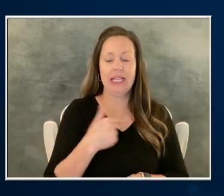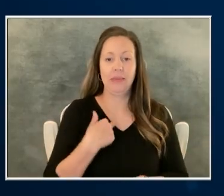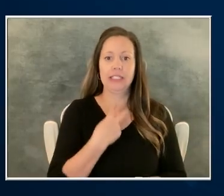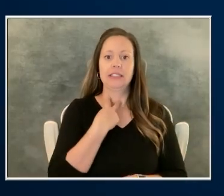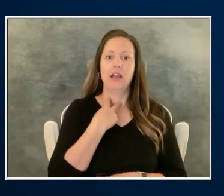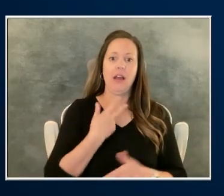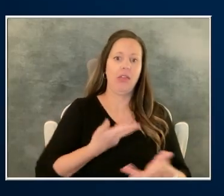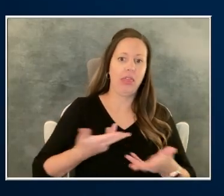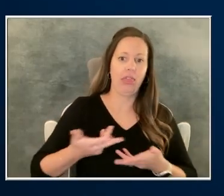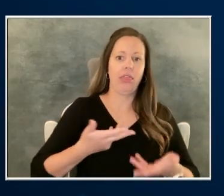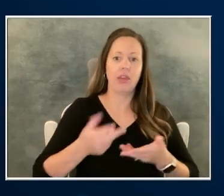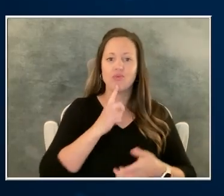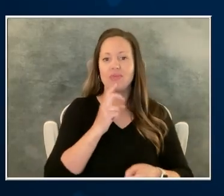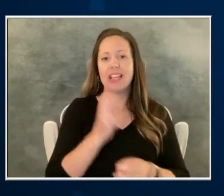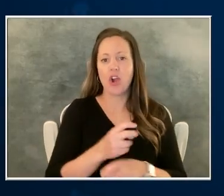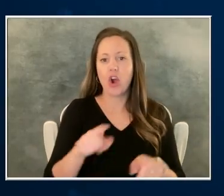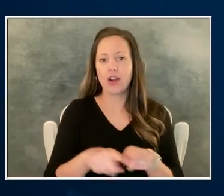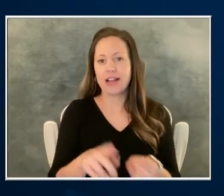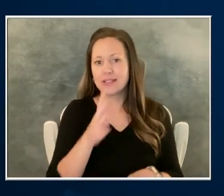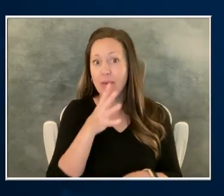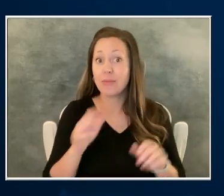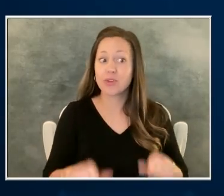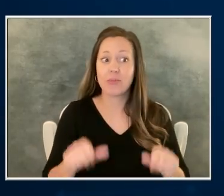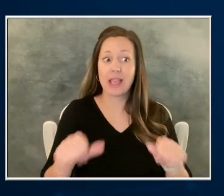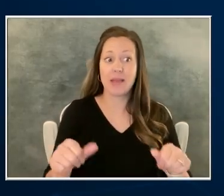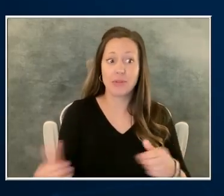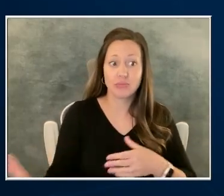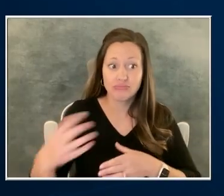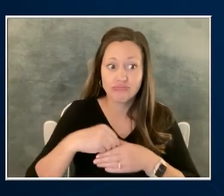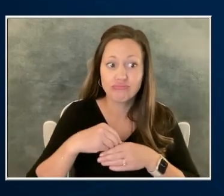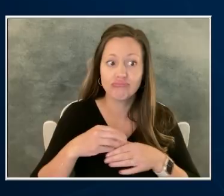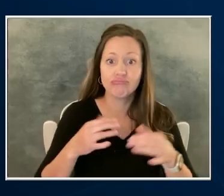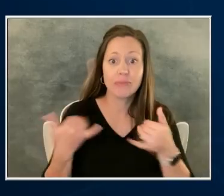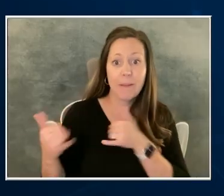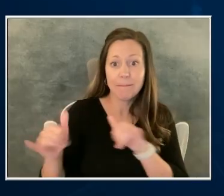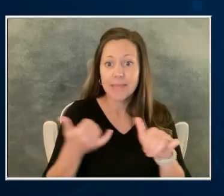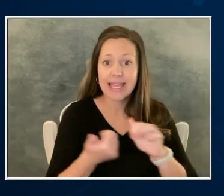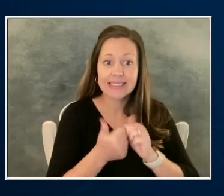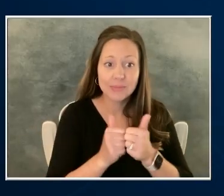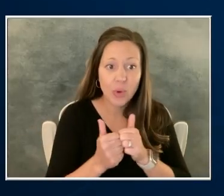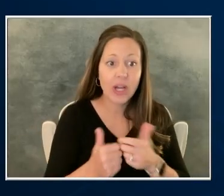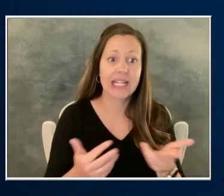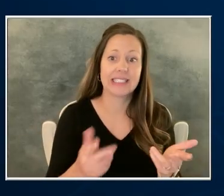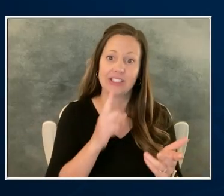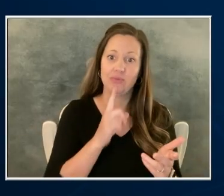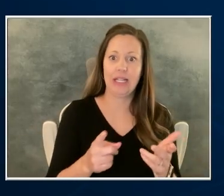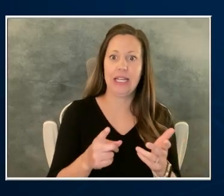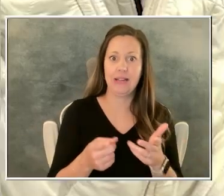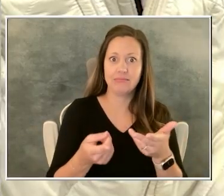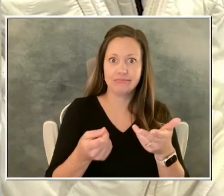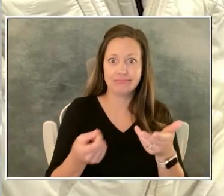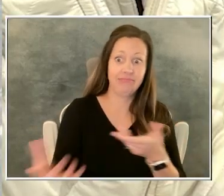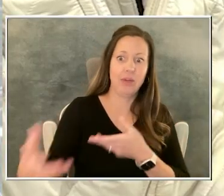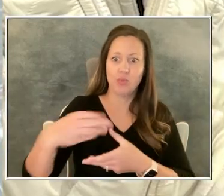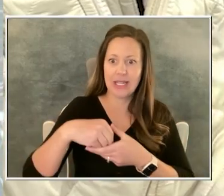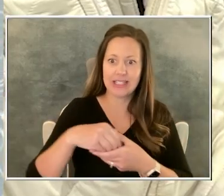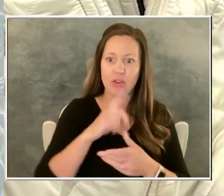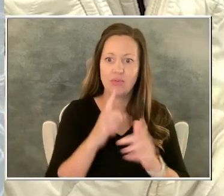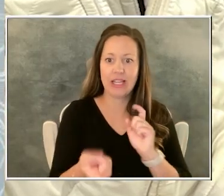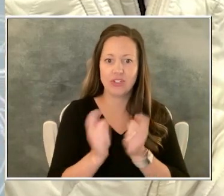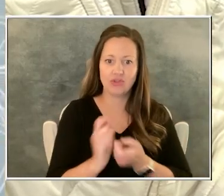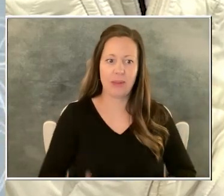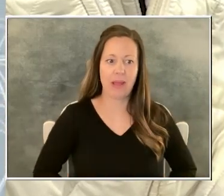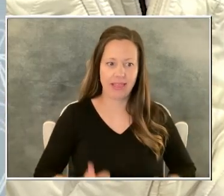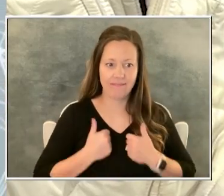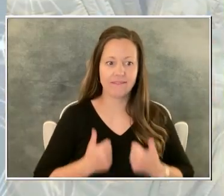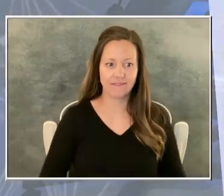being able to get back in there and play sports and just be present has really changed my life. Dr. Latif,